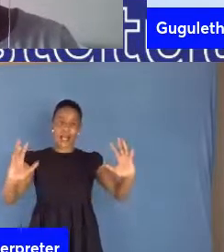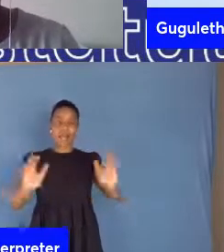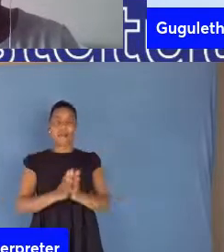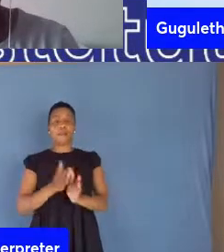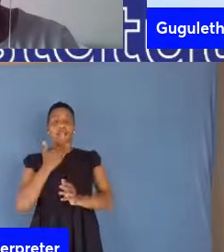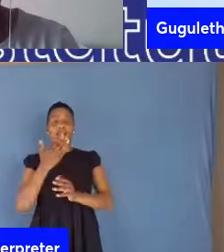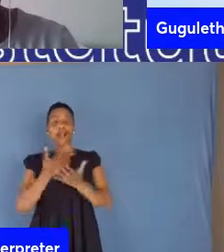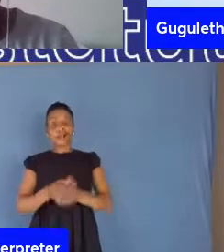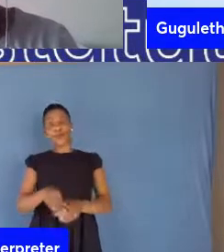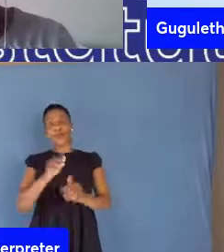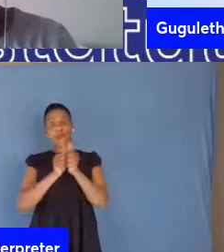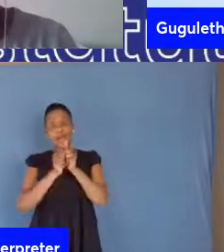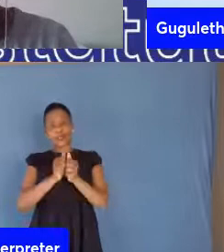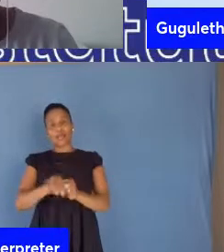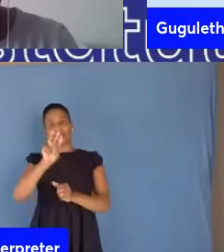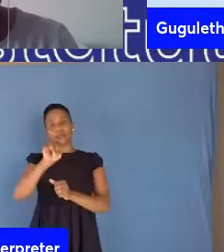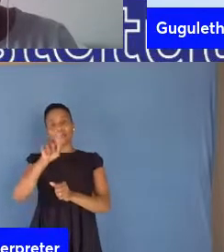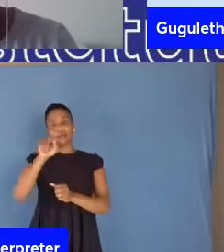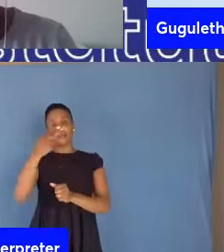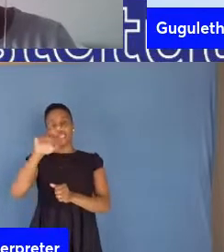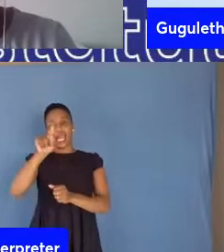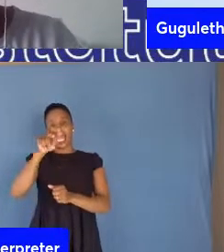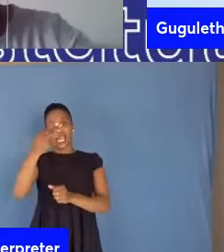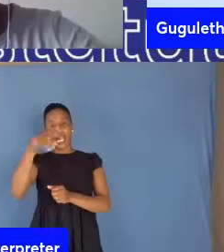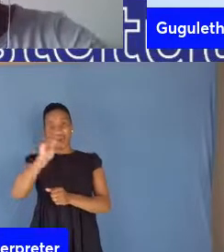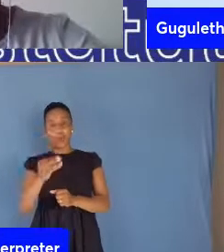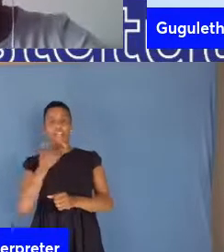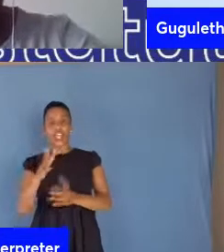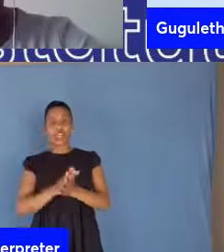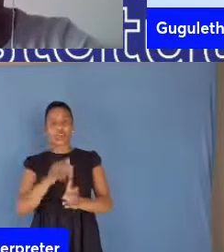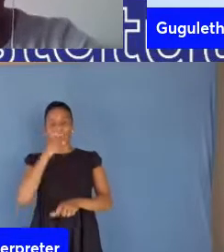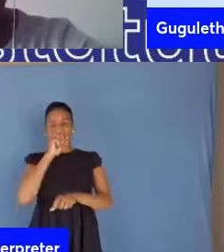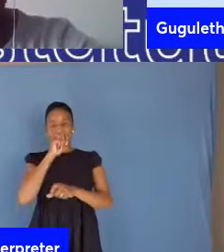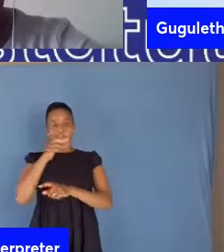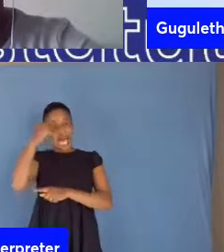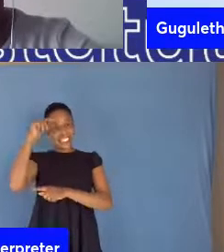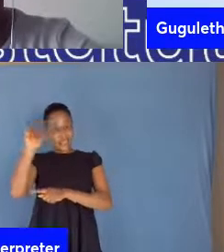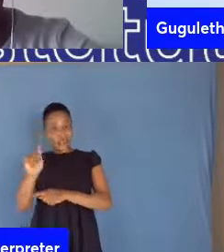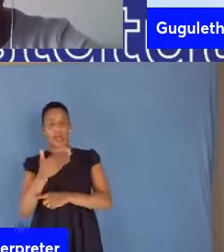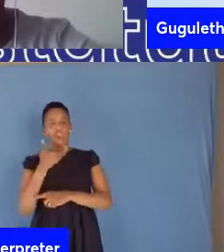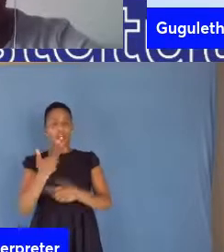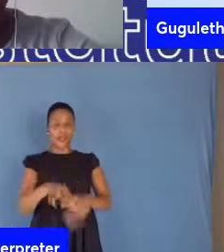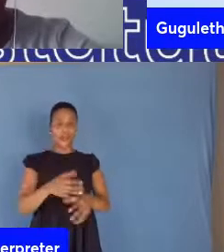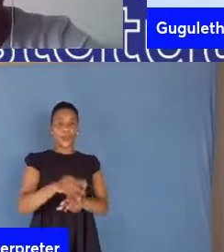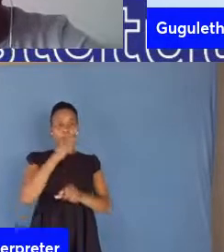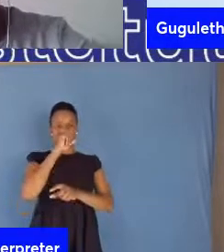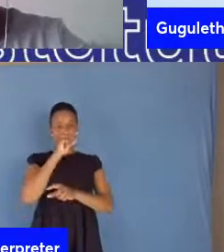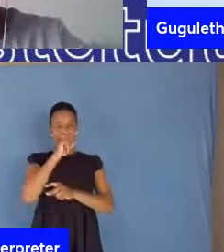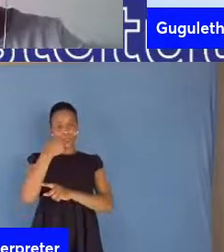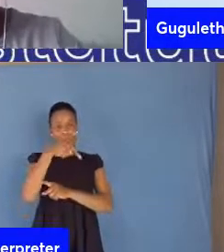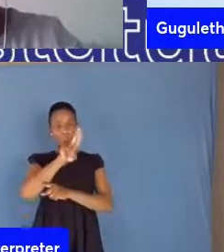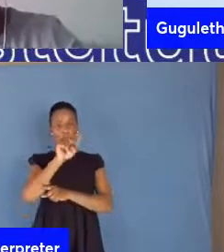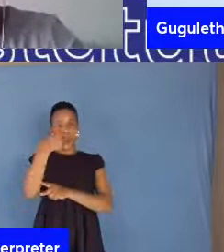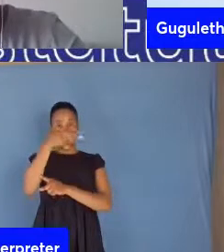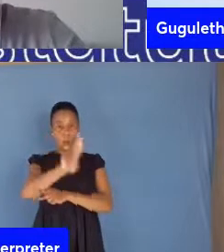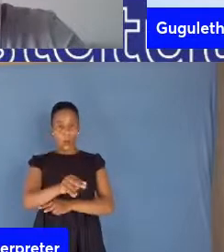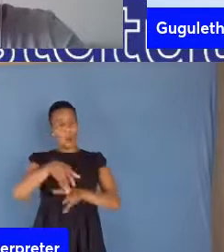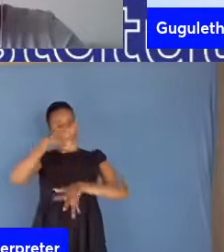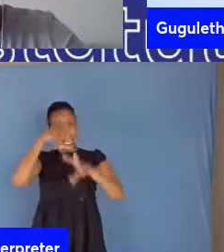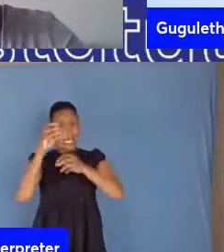Thank you, Sis Andiswa. Thank you, Sis Cook. I believe we have learned a lot. This has been a